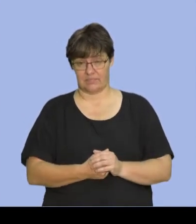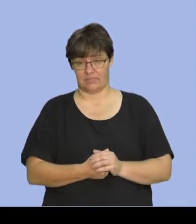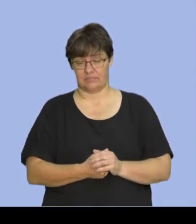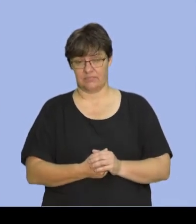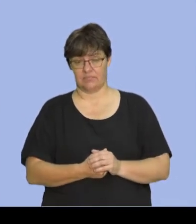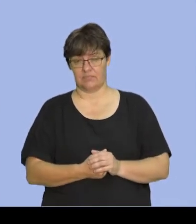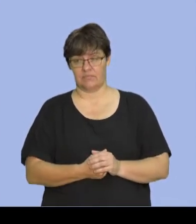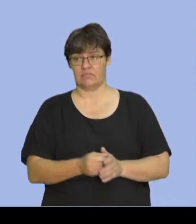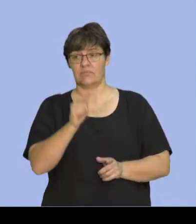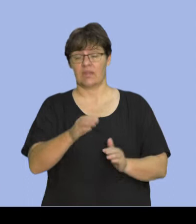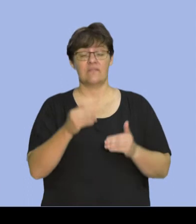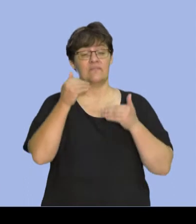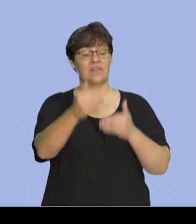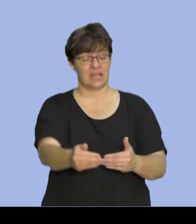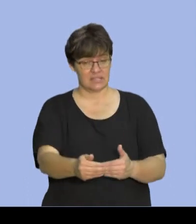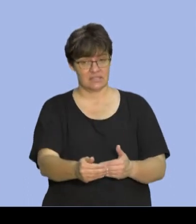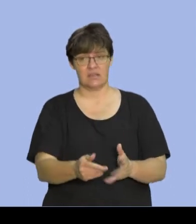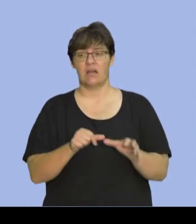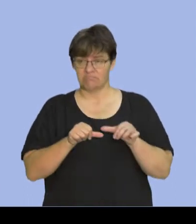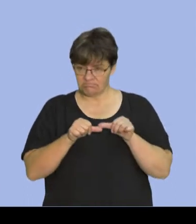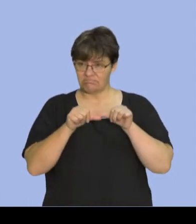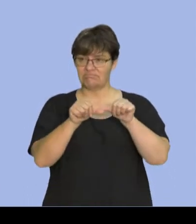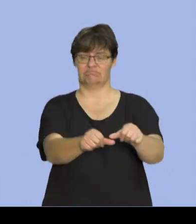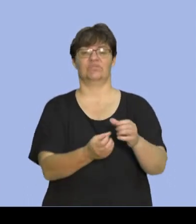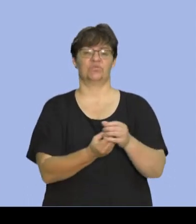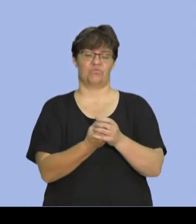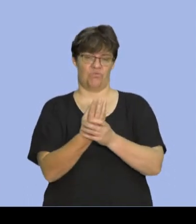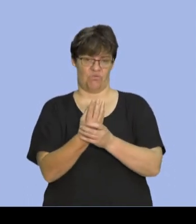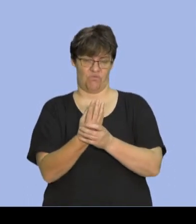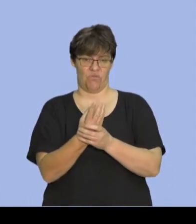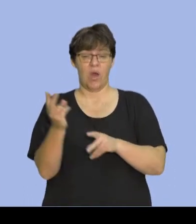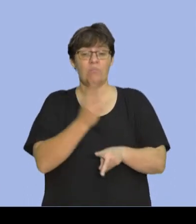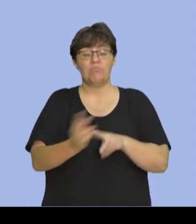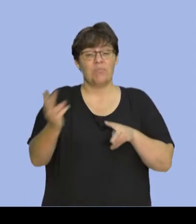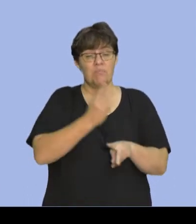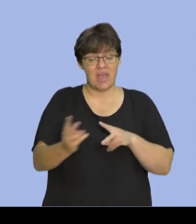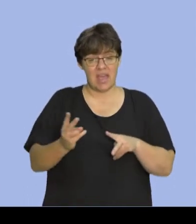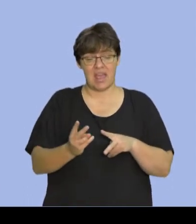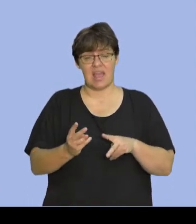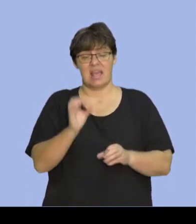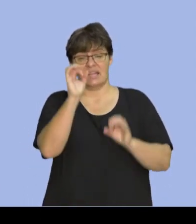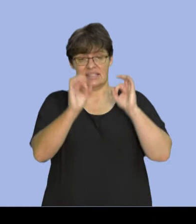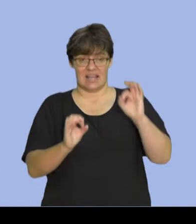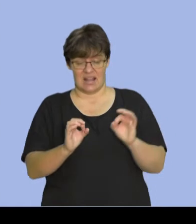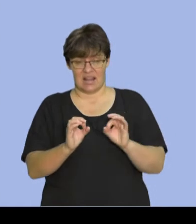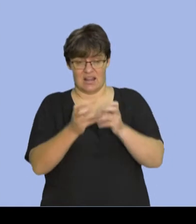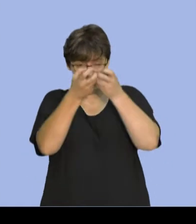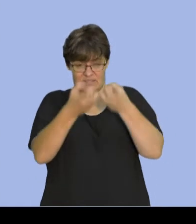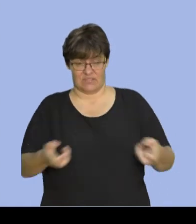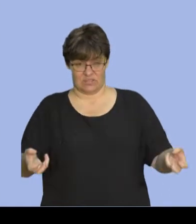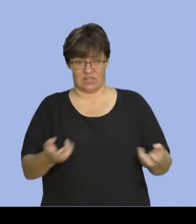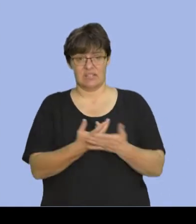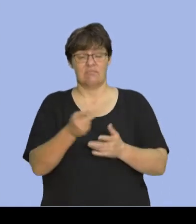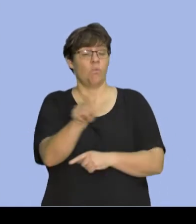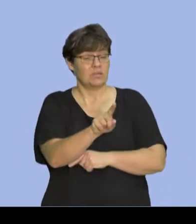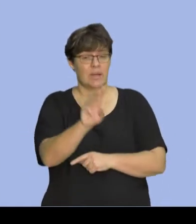During this phase, the cell continues to grow and it prepares for cell division, which we refer to as mitosis.